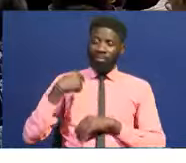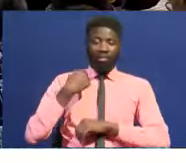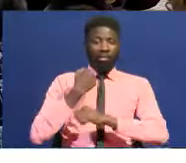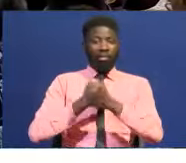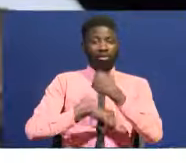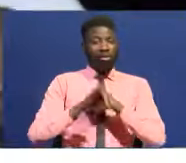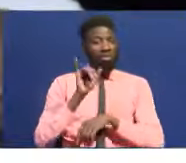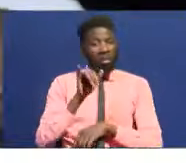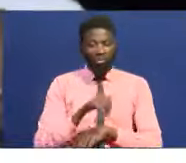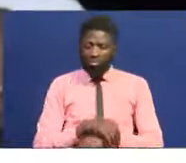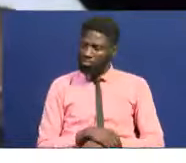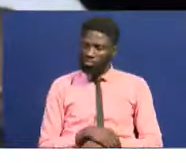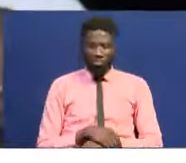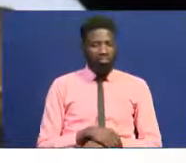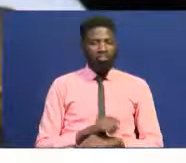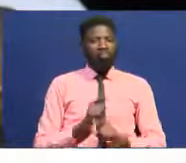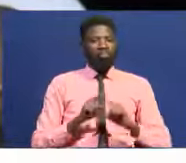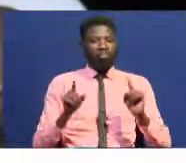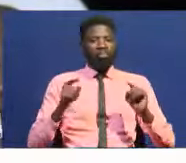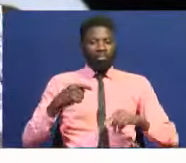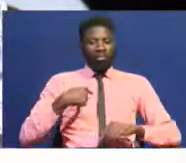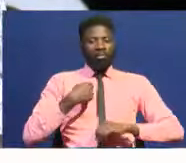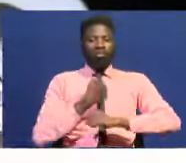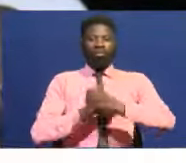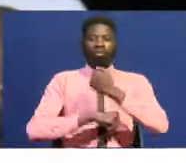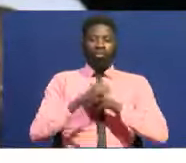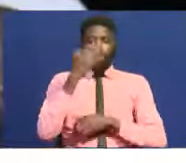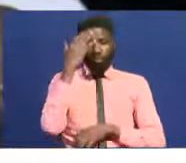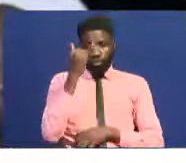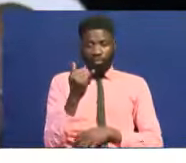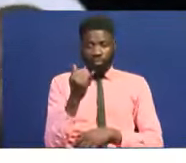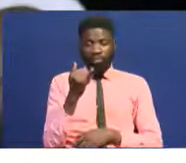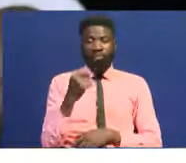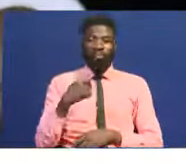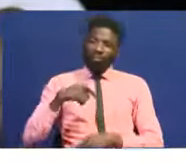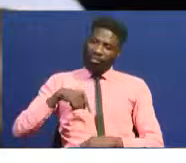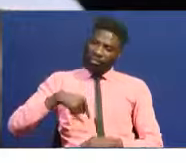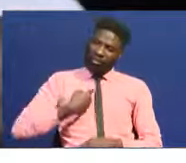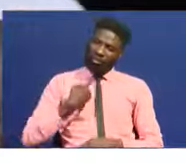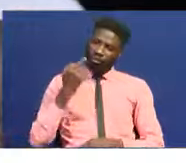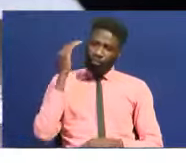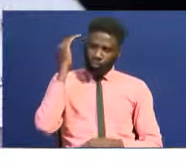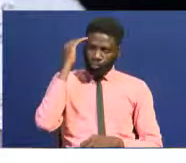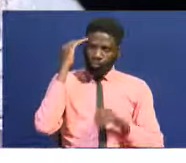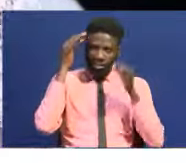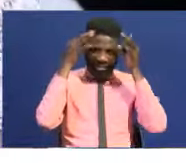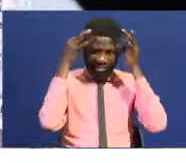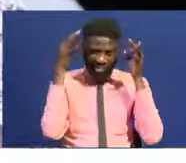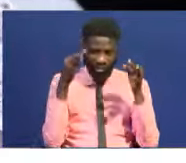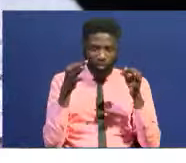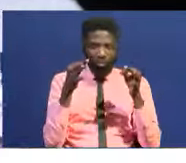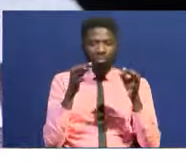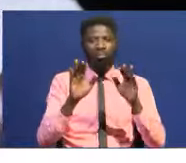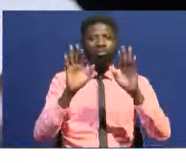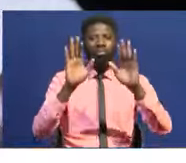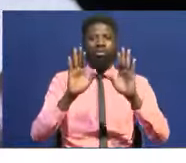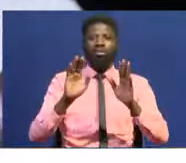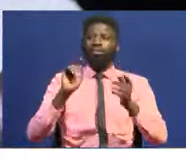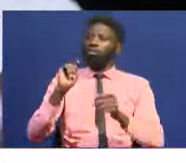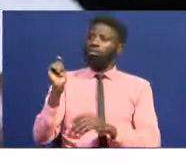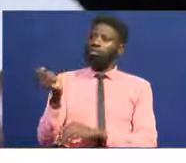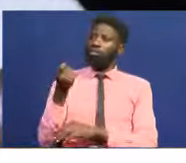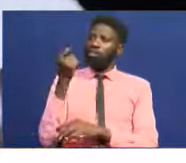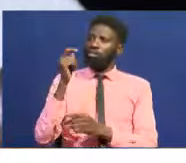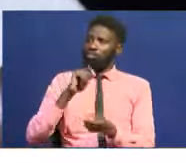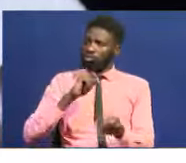I know for us to be able to implement the most critical decisions that will change Kenya, we need a